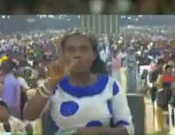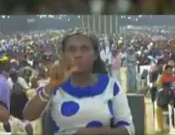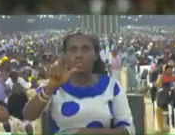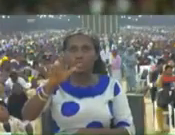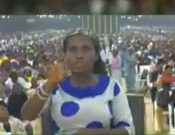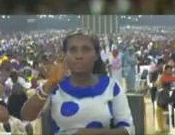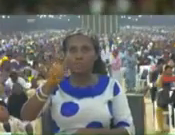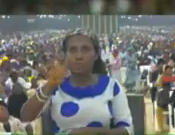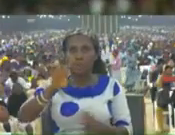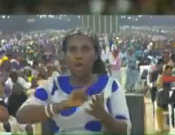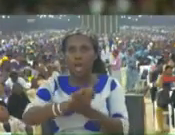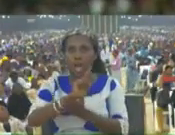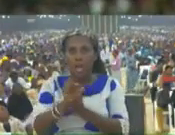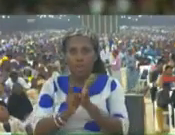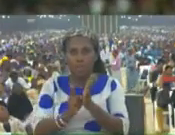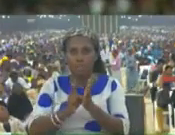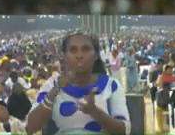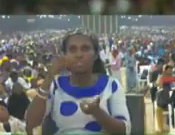the siege will be over.